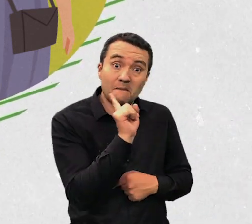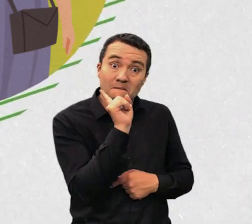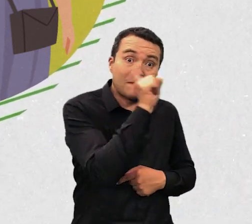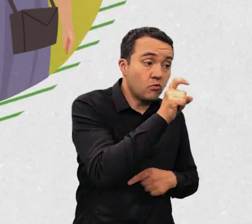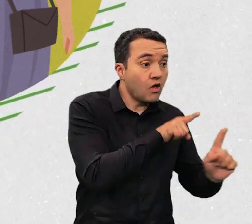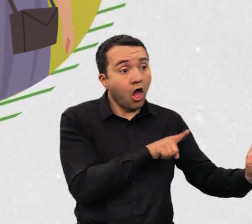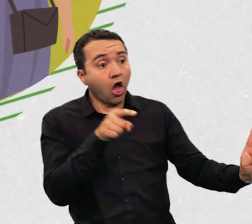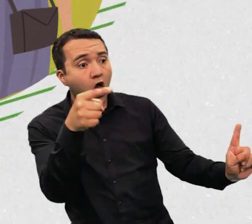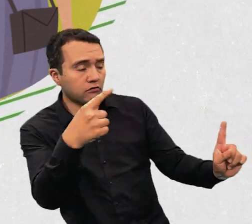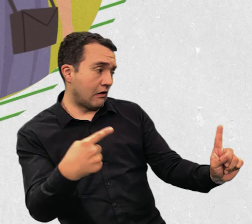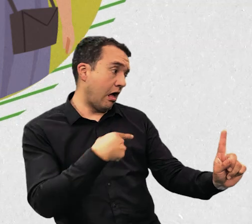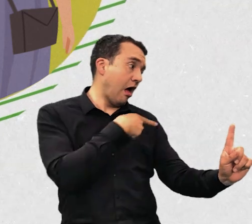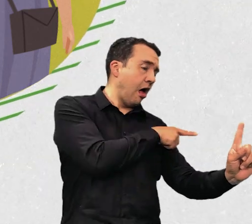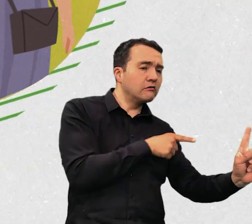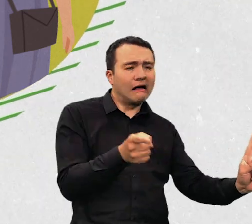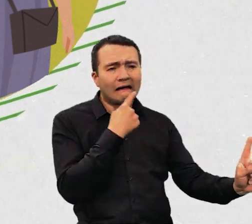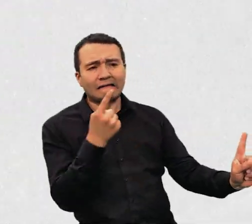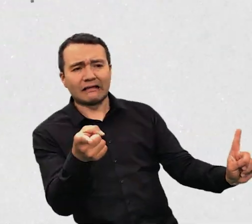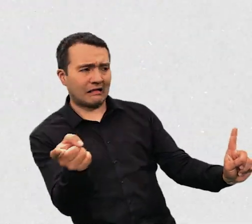and not their companion.